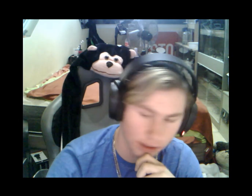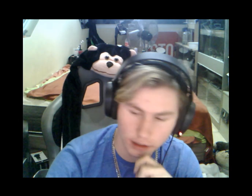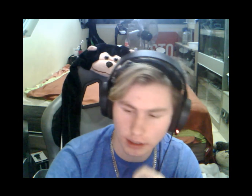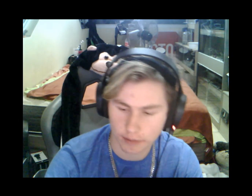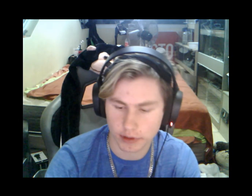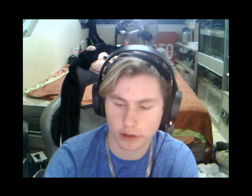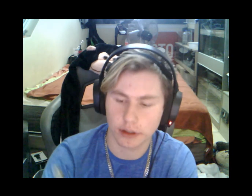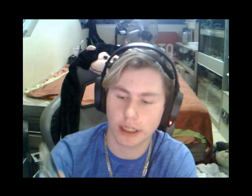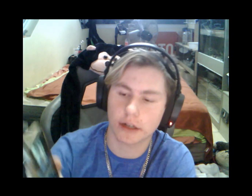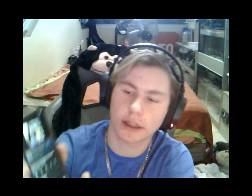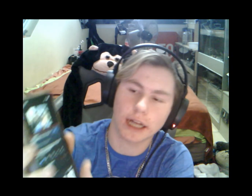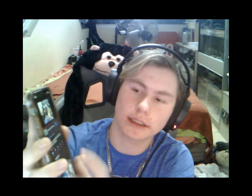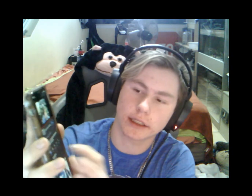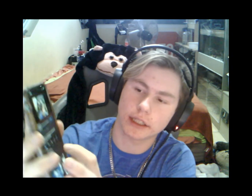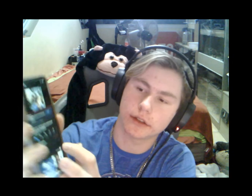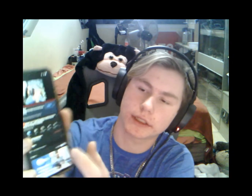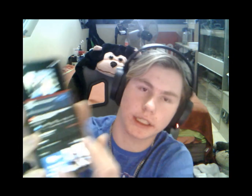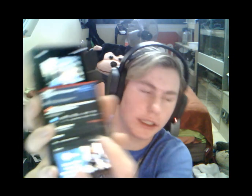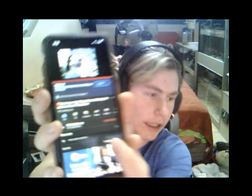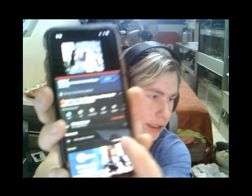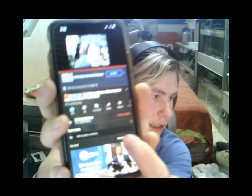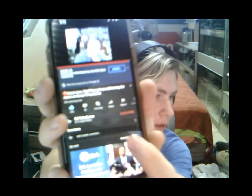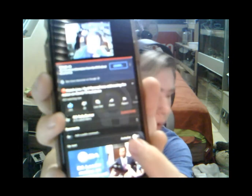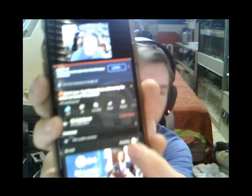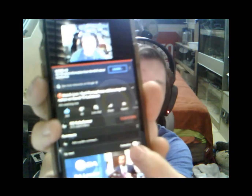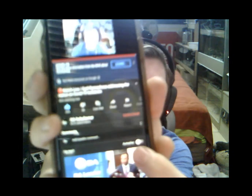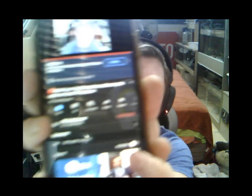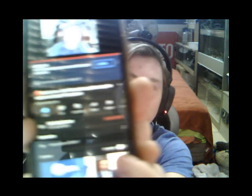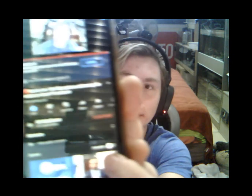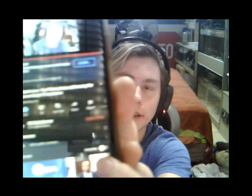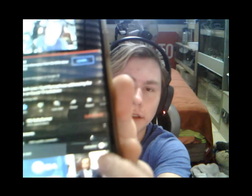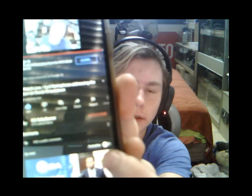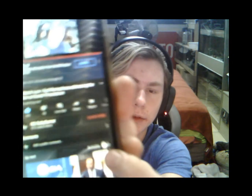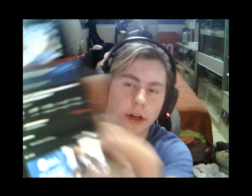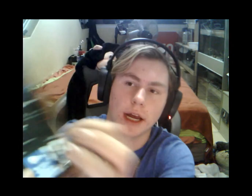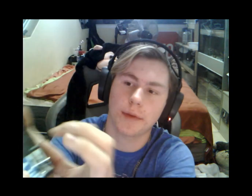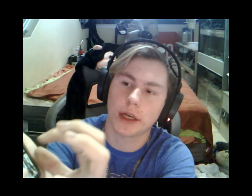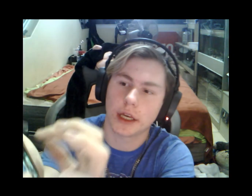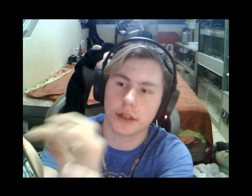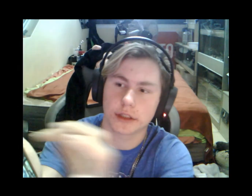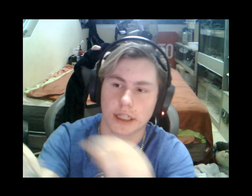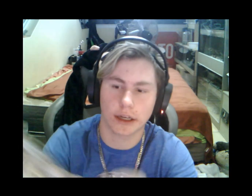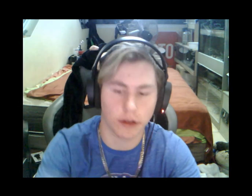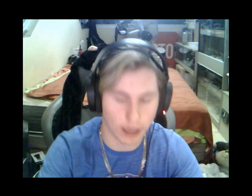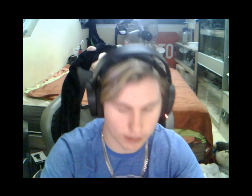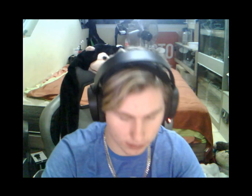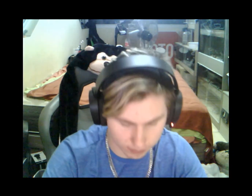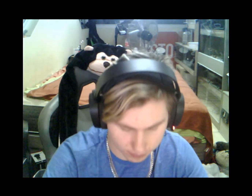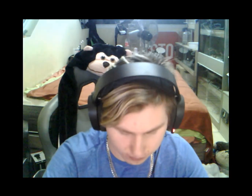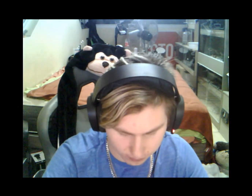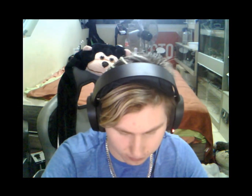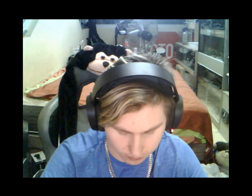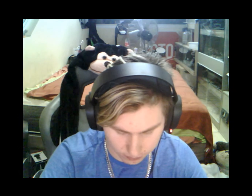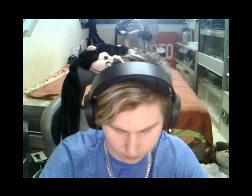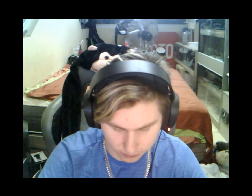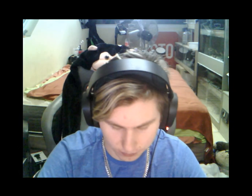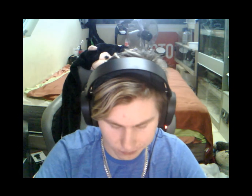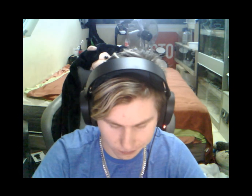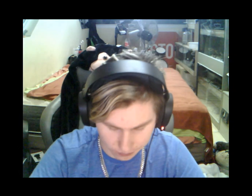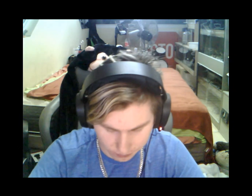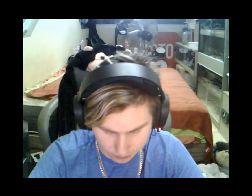link. So you click on that, then you'll see there's this button here that says subscribe. You just click on that.